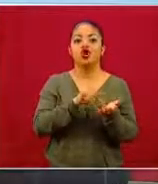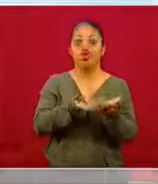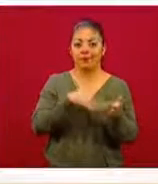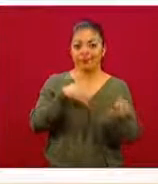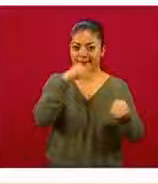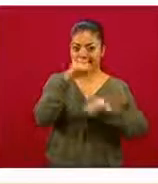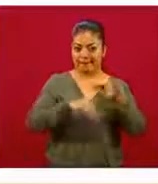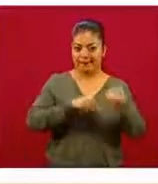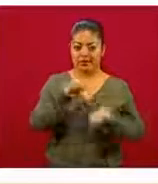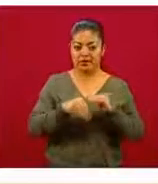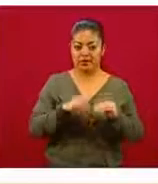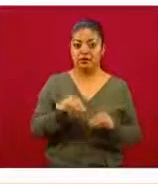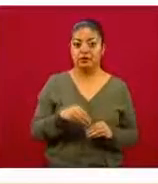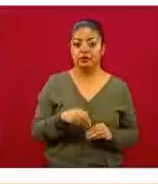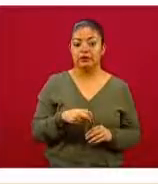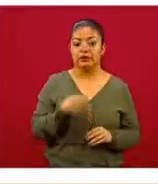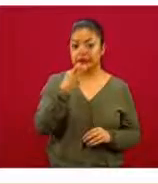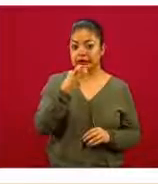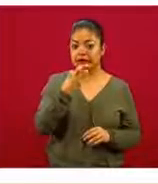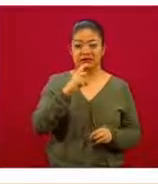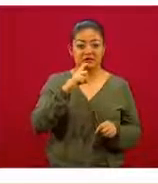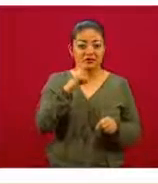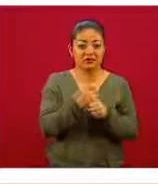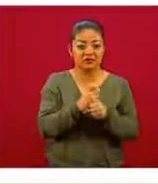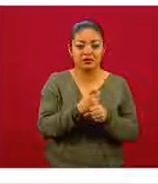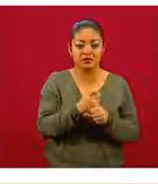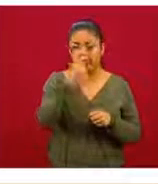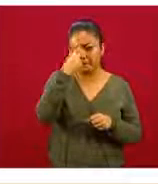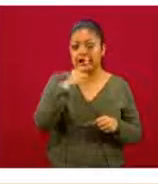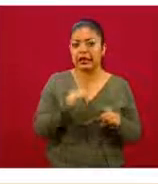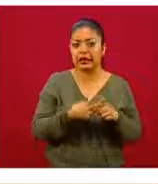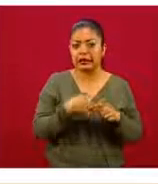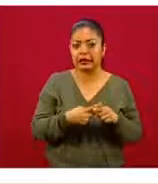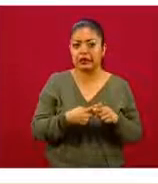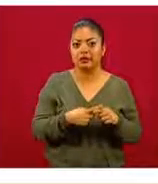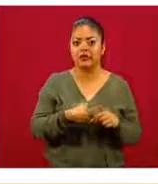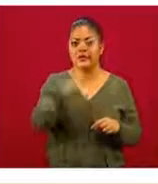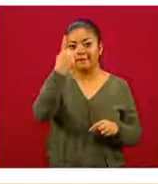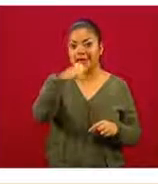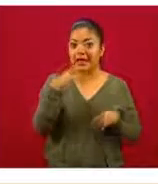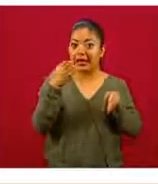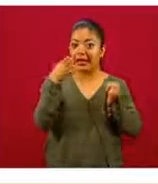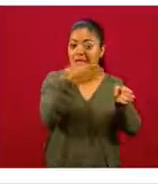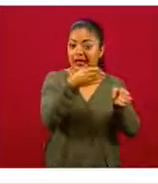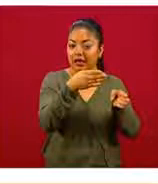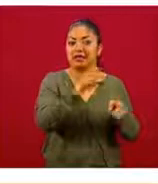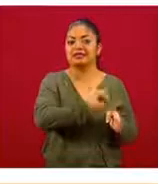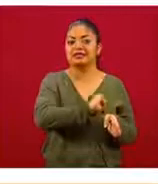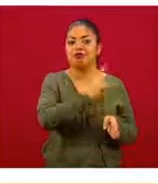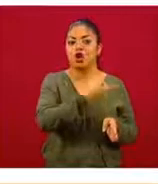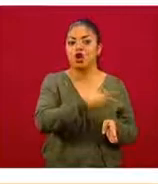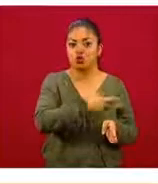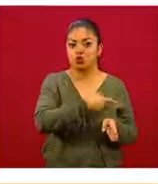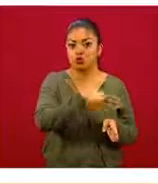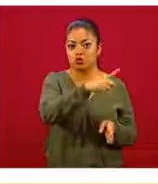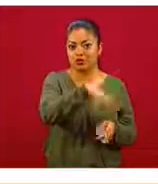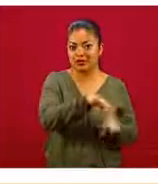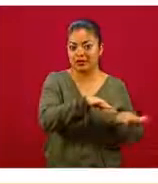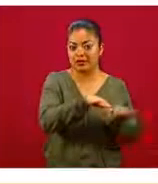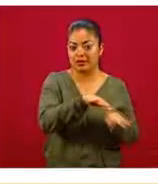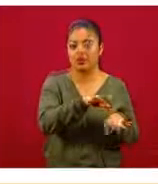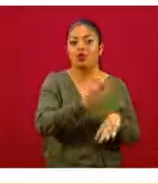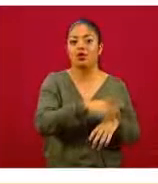to you a little bit about the document that we created. This is fundamentally aimed at healthcare